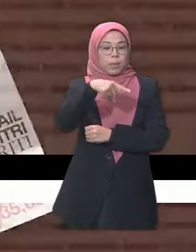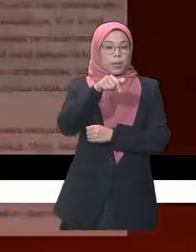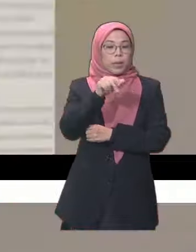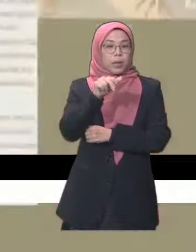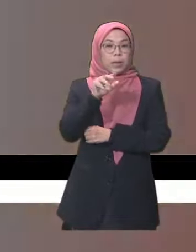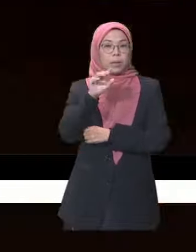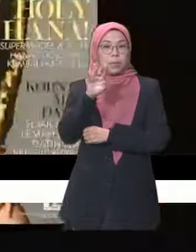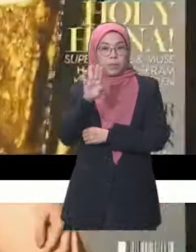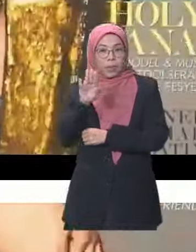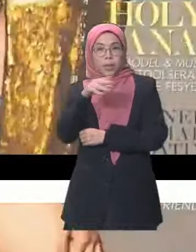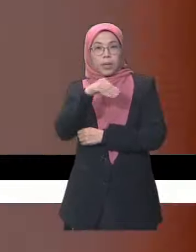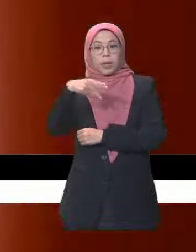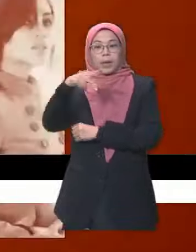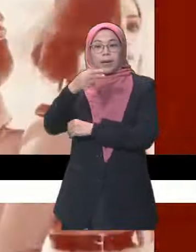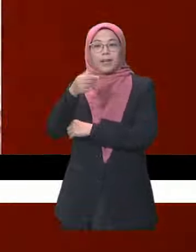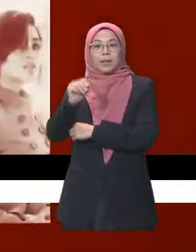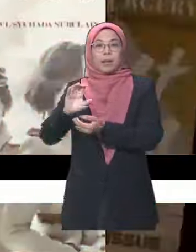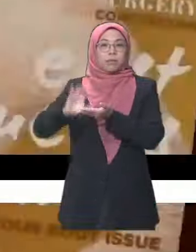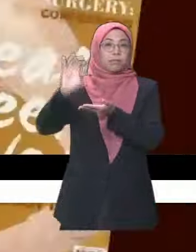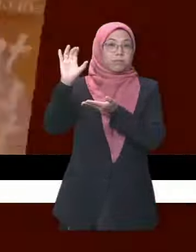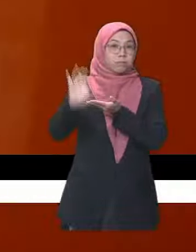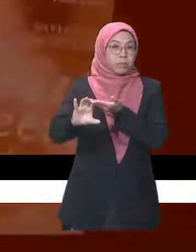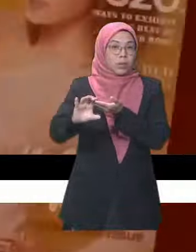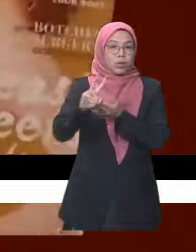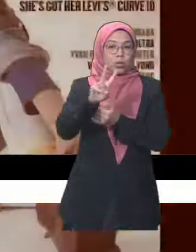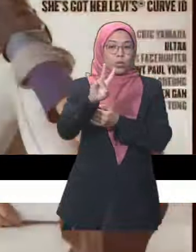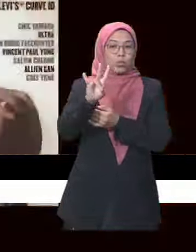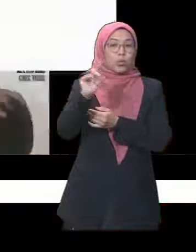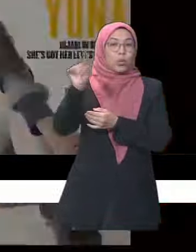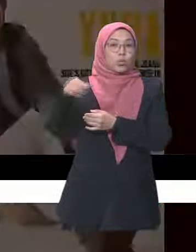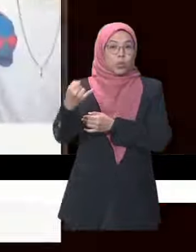melabur RM47 juta, masing-masing